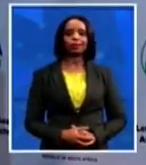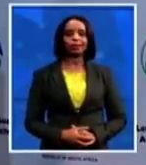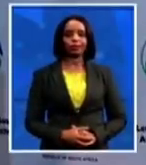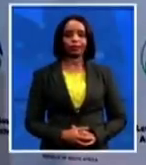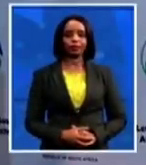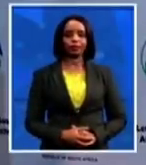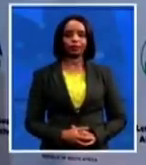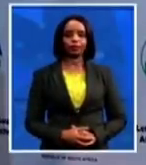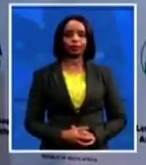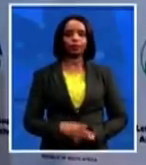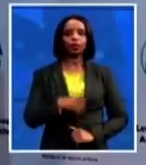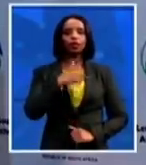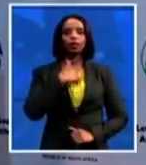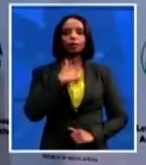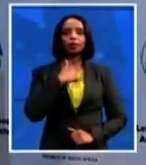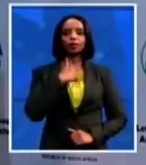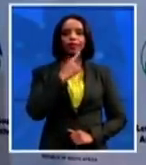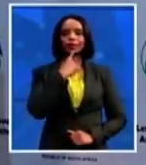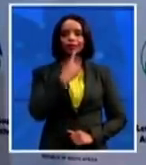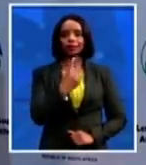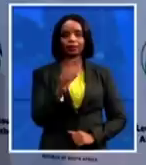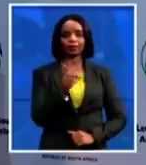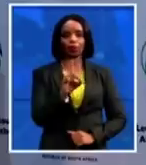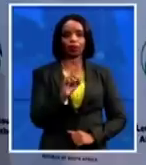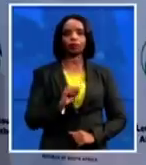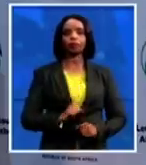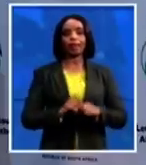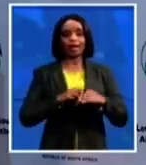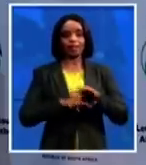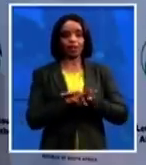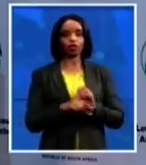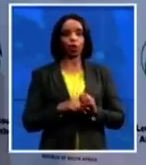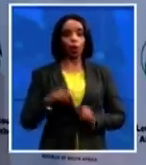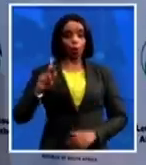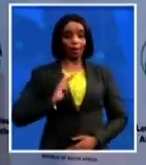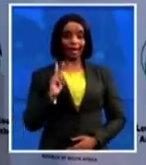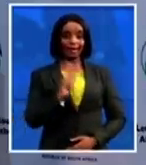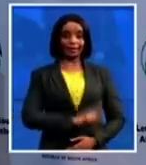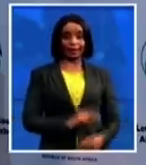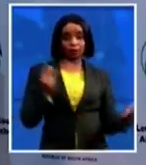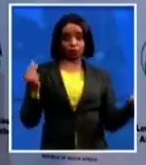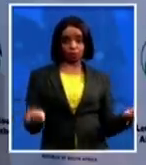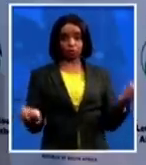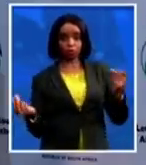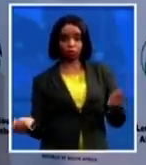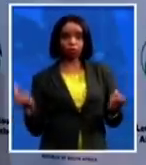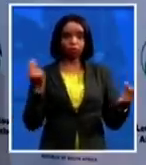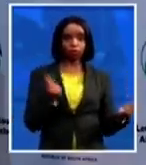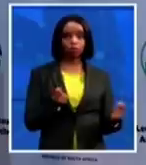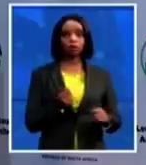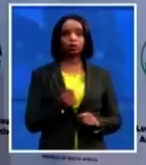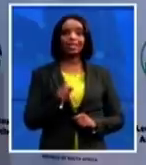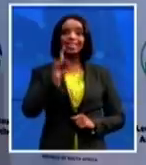about the video of the president dancing, we take note of that concern. We